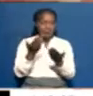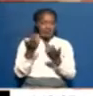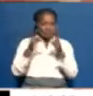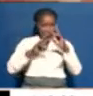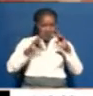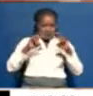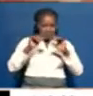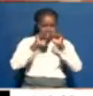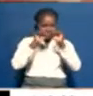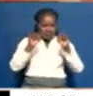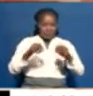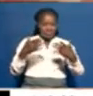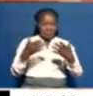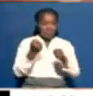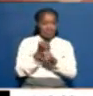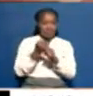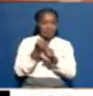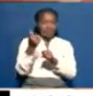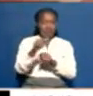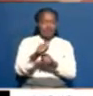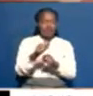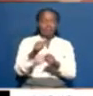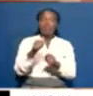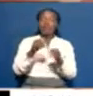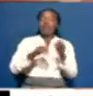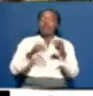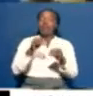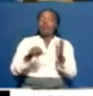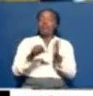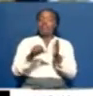how to deal with any election eventualities.